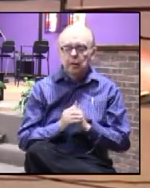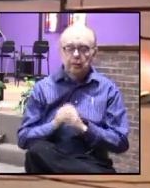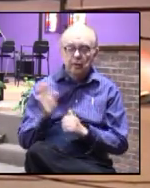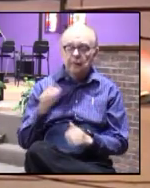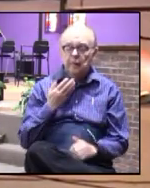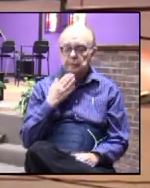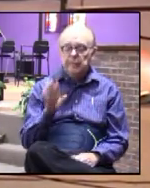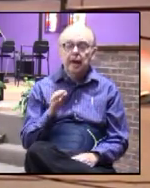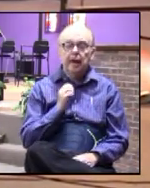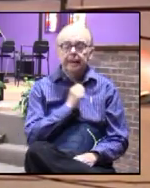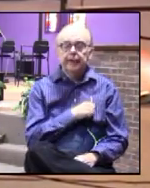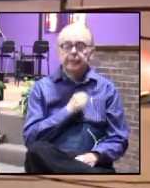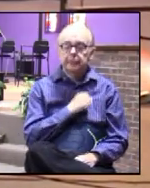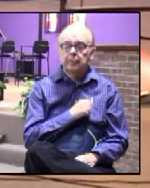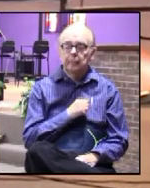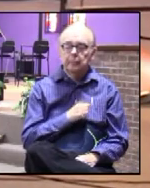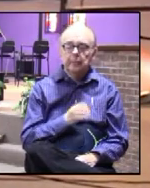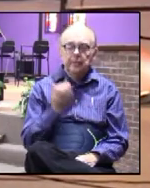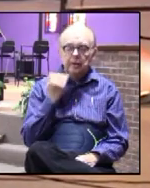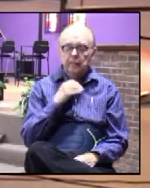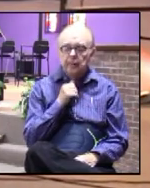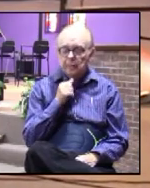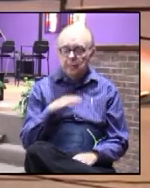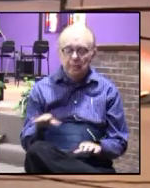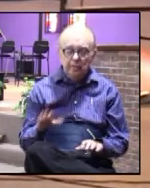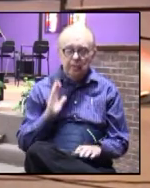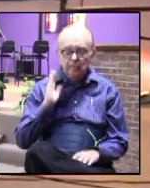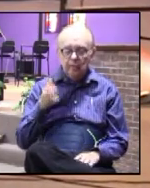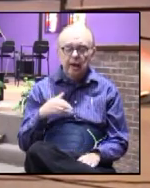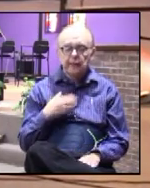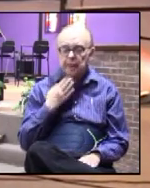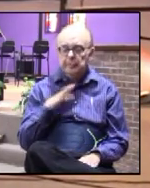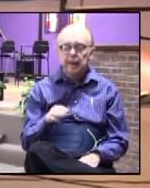attitude. And if you don't, you will.